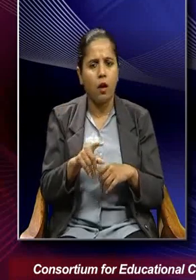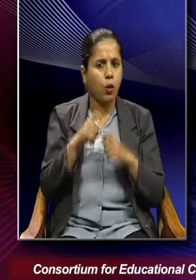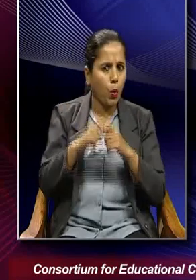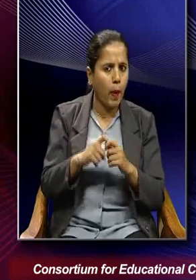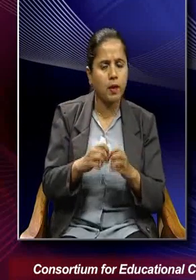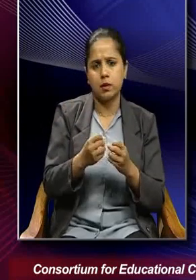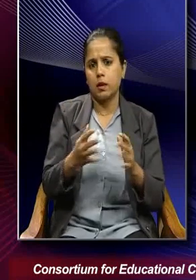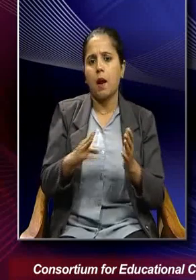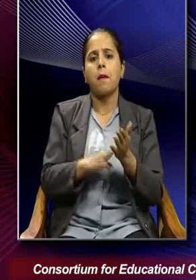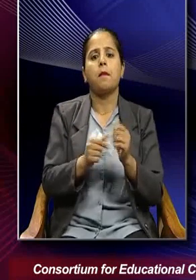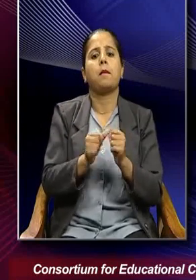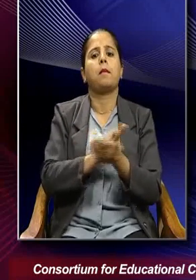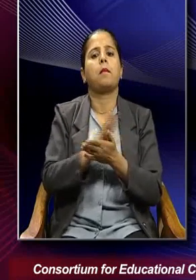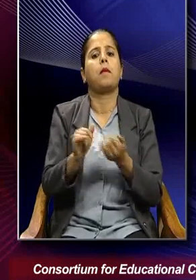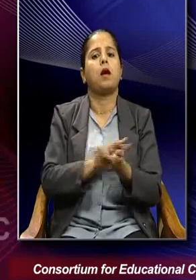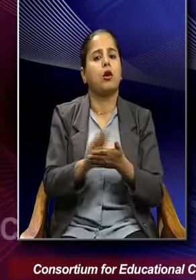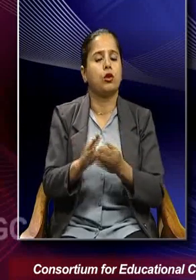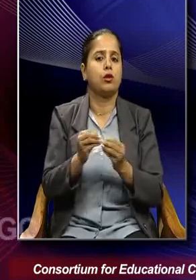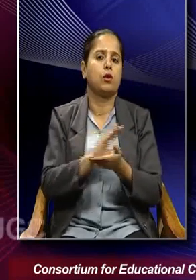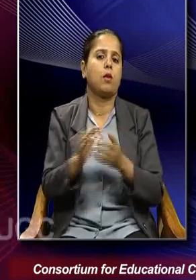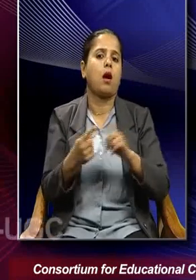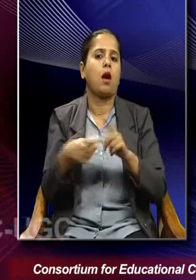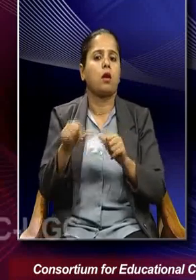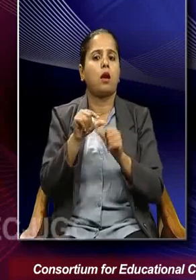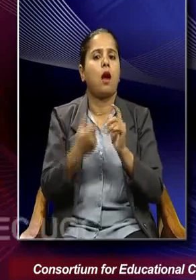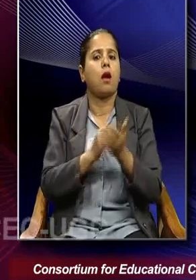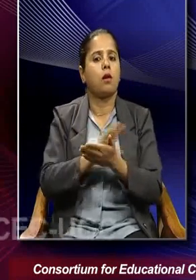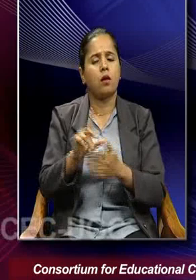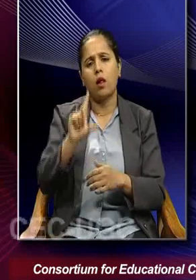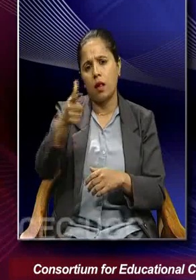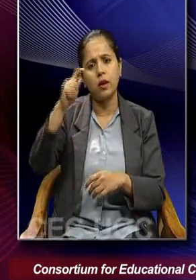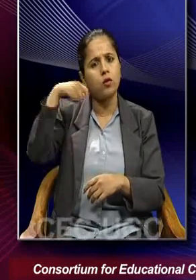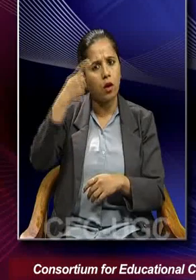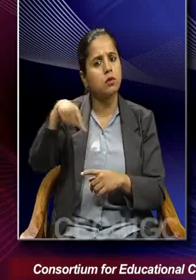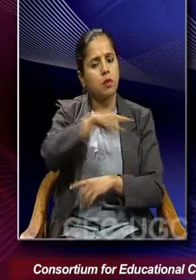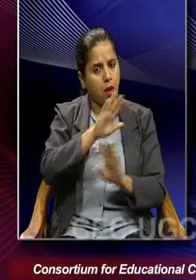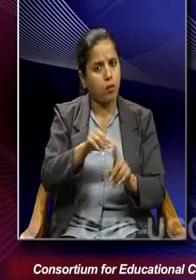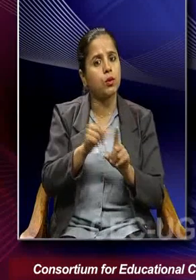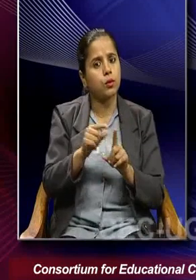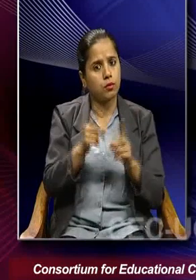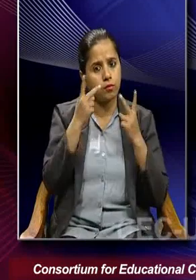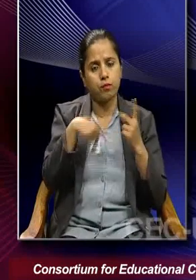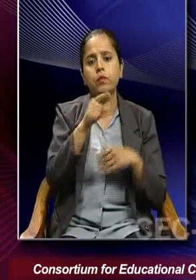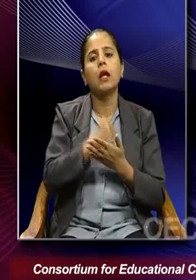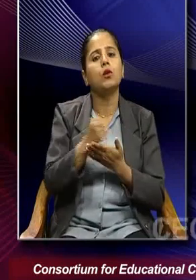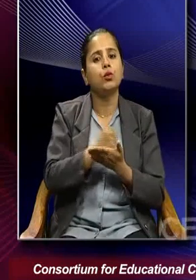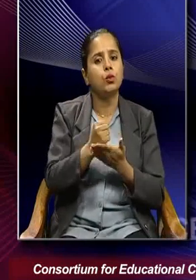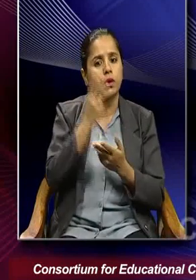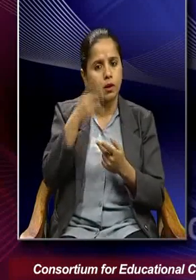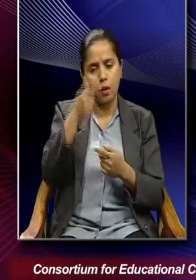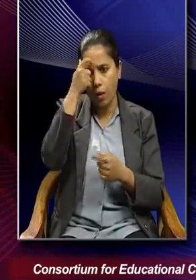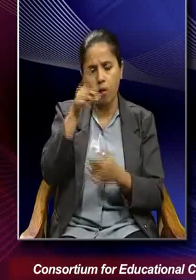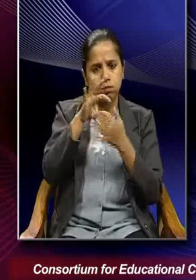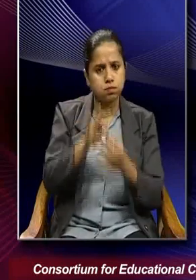of Mahesh Bhatt, especially Earth, and in later films as well. He has tried to deal with these issues